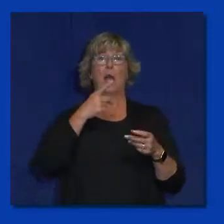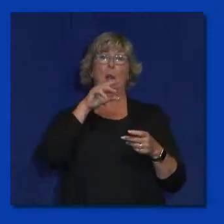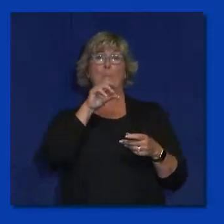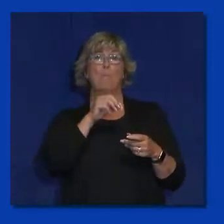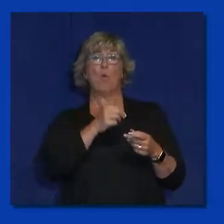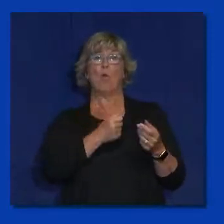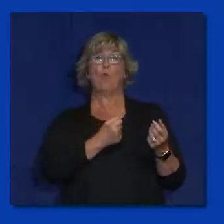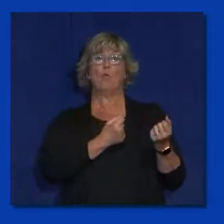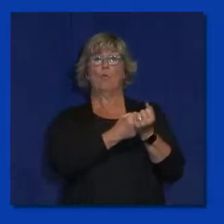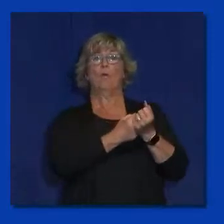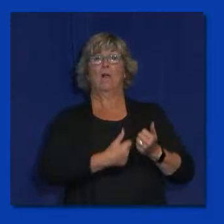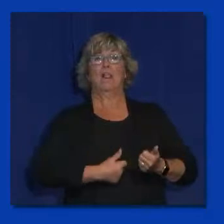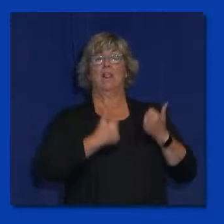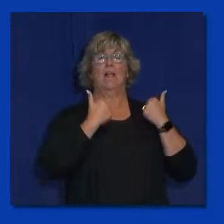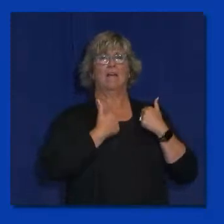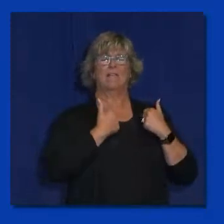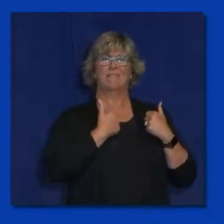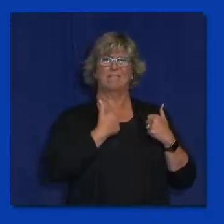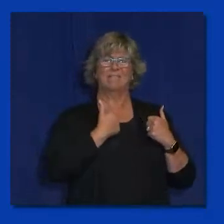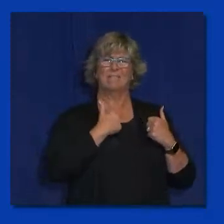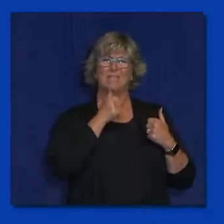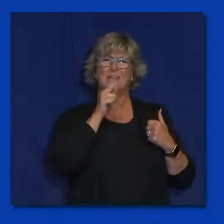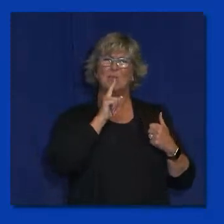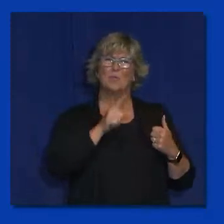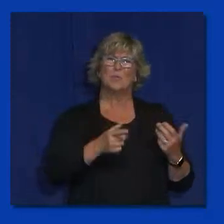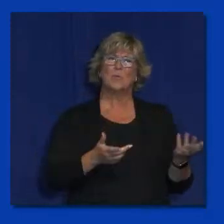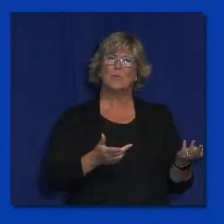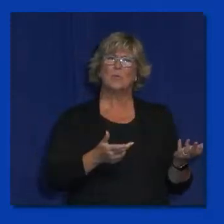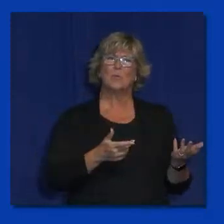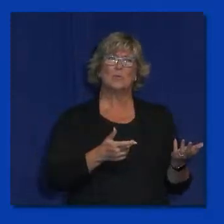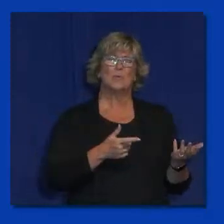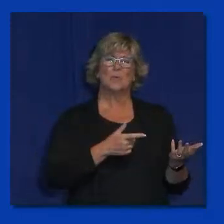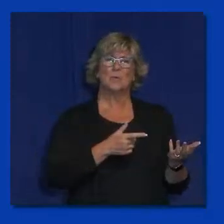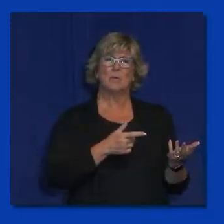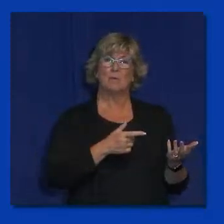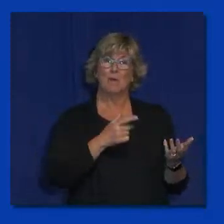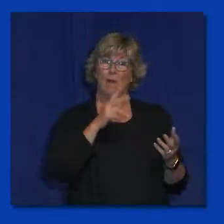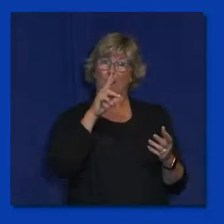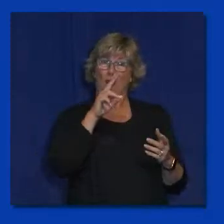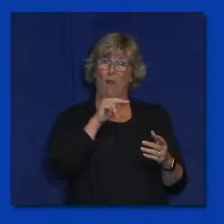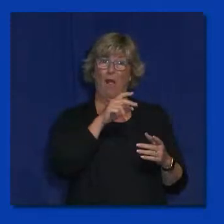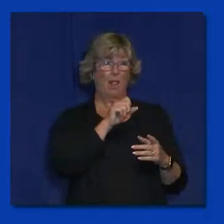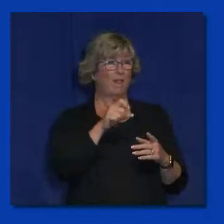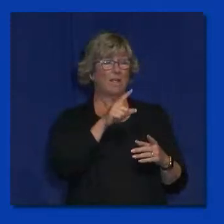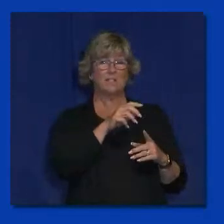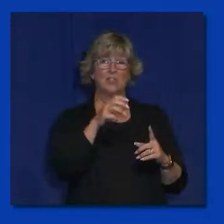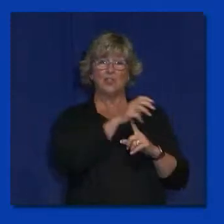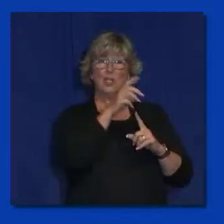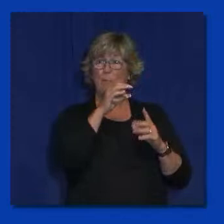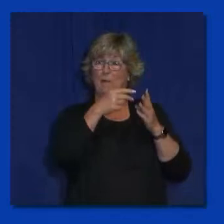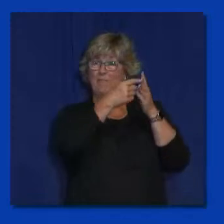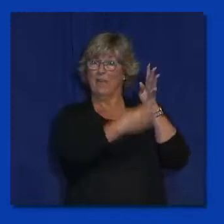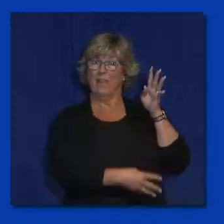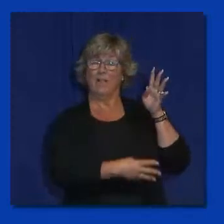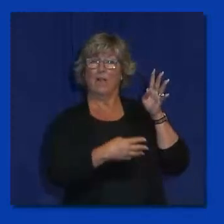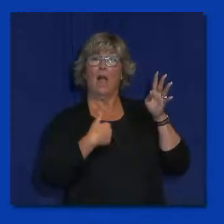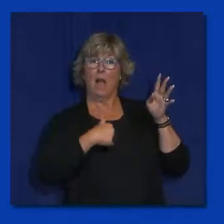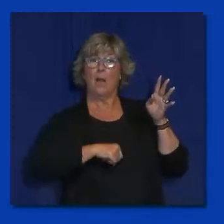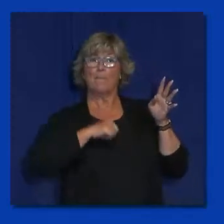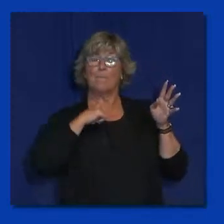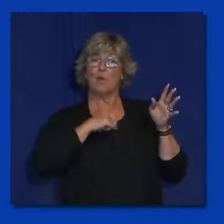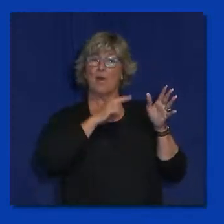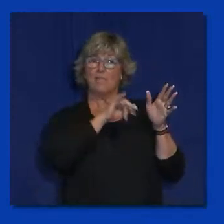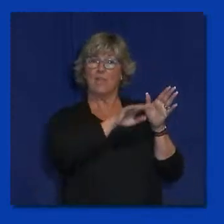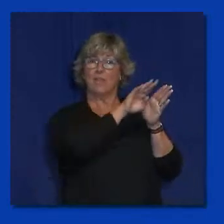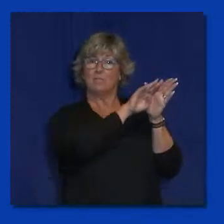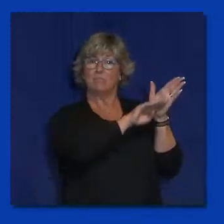deserve that status. Not unless they are champions of things that are up on this board. We are, and I'm proud of that. I'm proud of